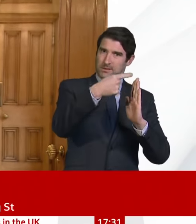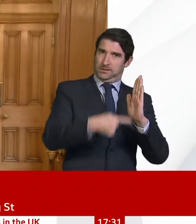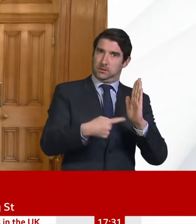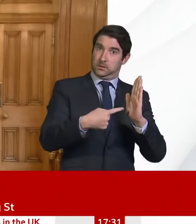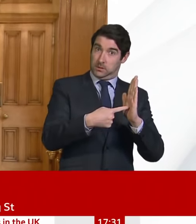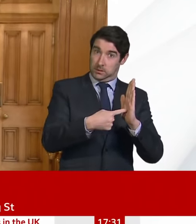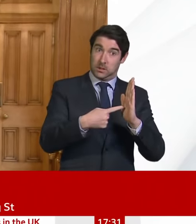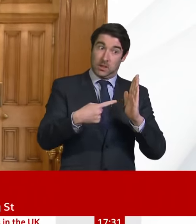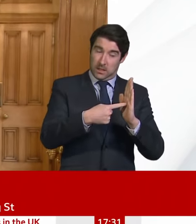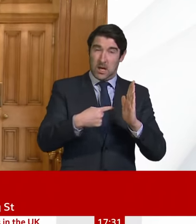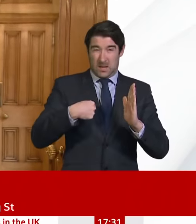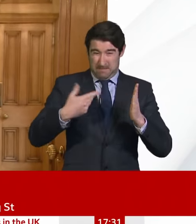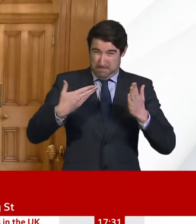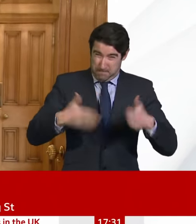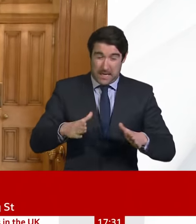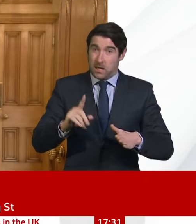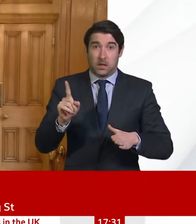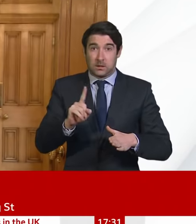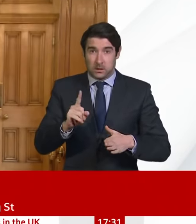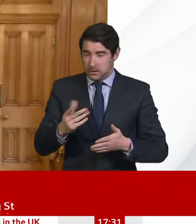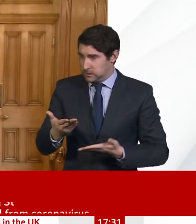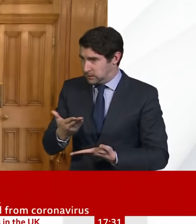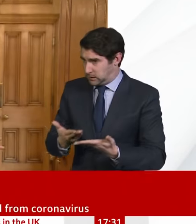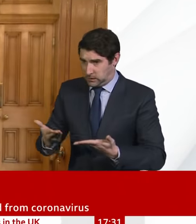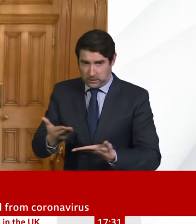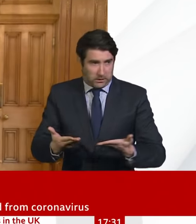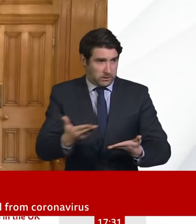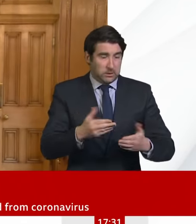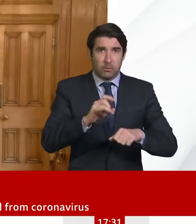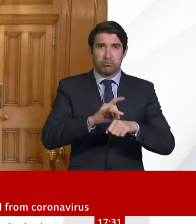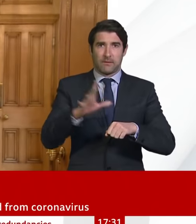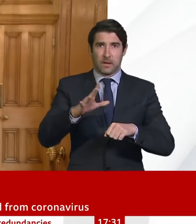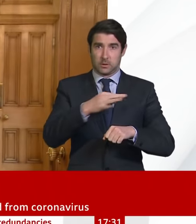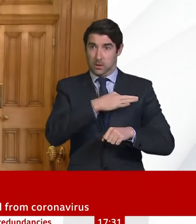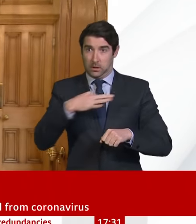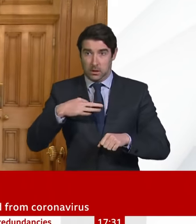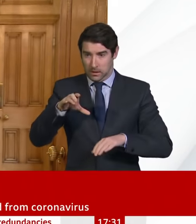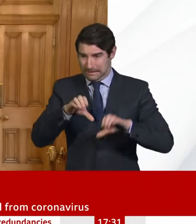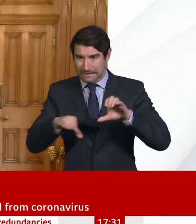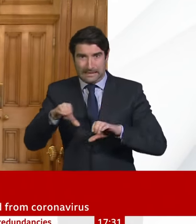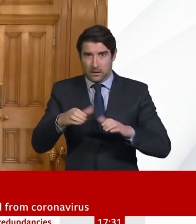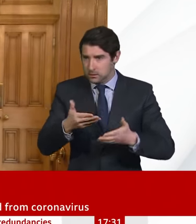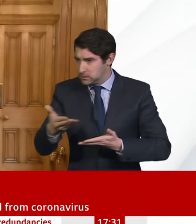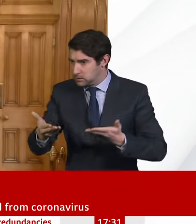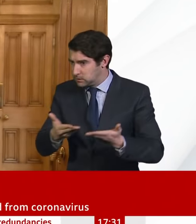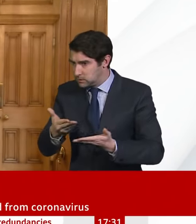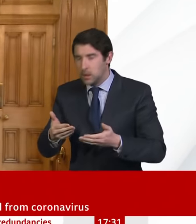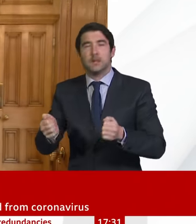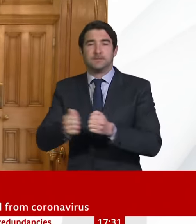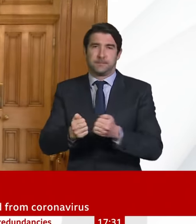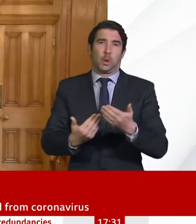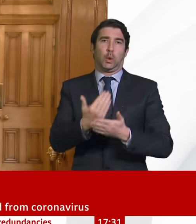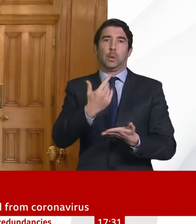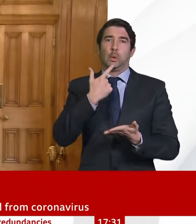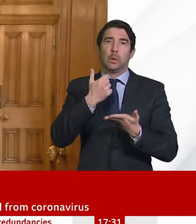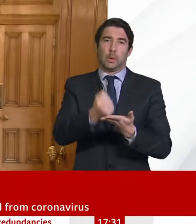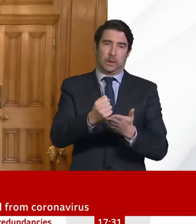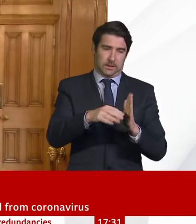through intense consultation with stakeholders right across the board and staff on the front line. We have